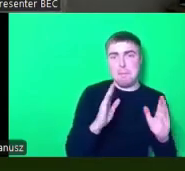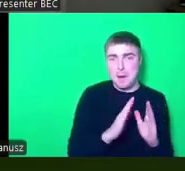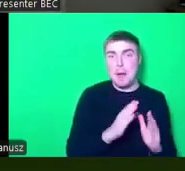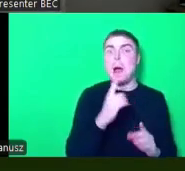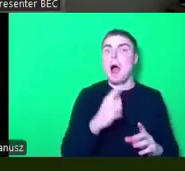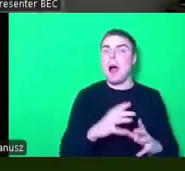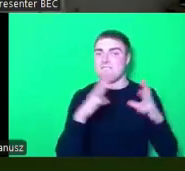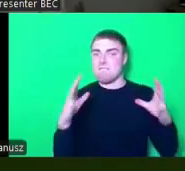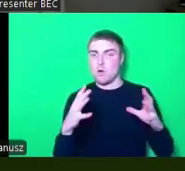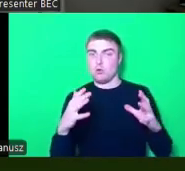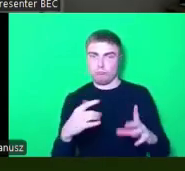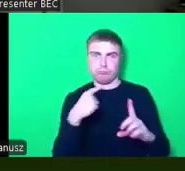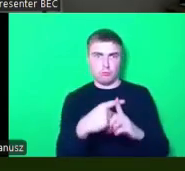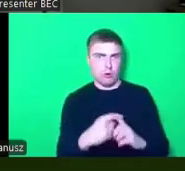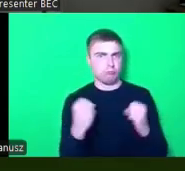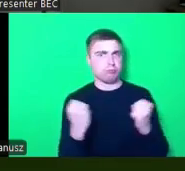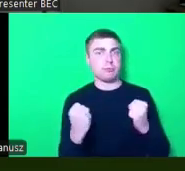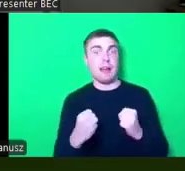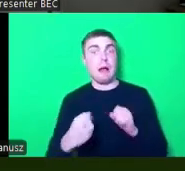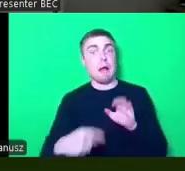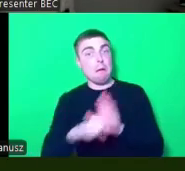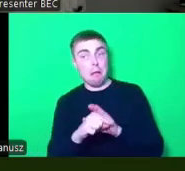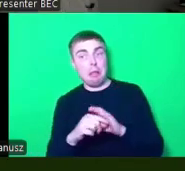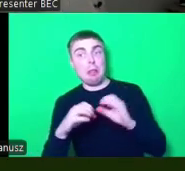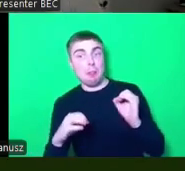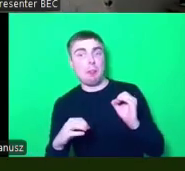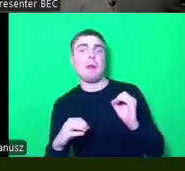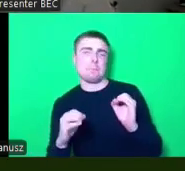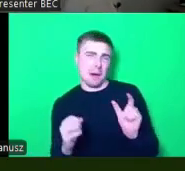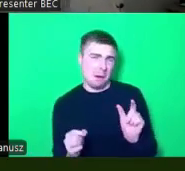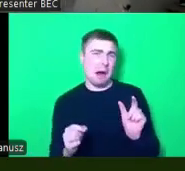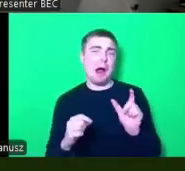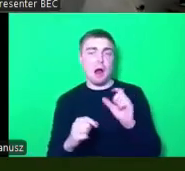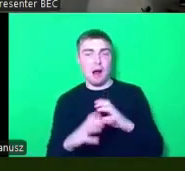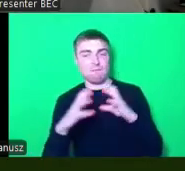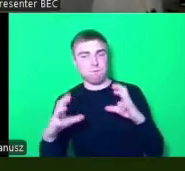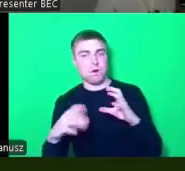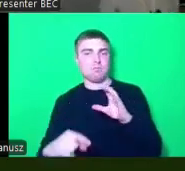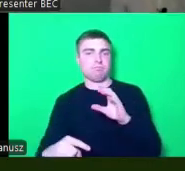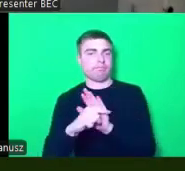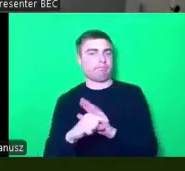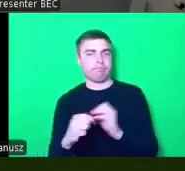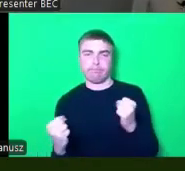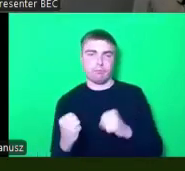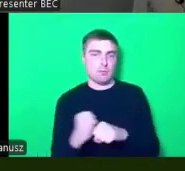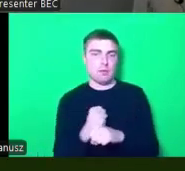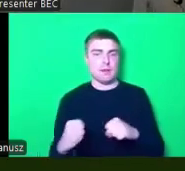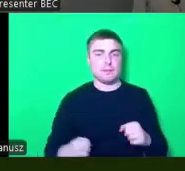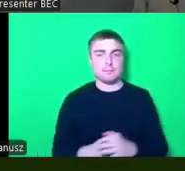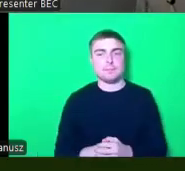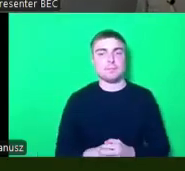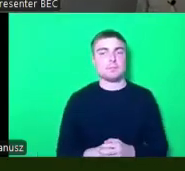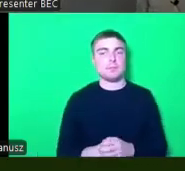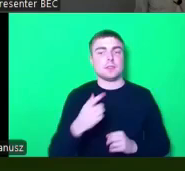services, there's a positive effect, but these positive effects of tree diversity are quite low. The main